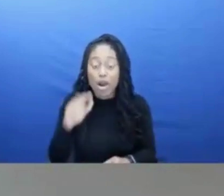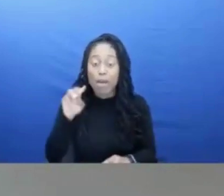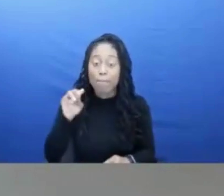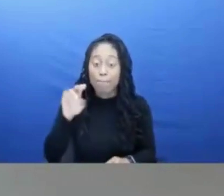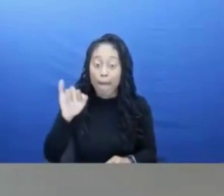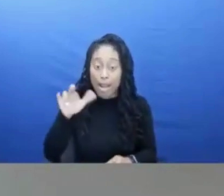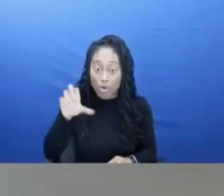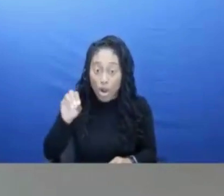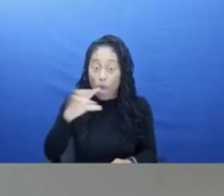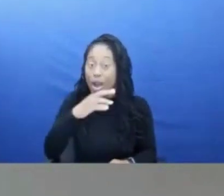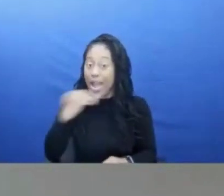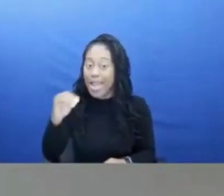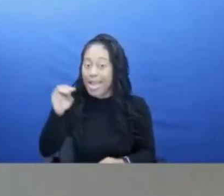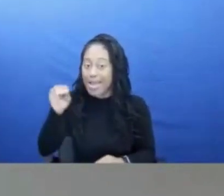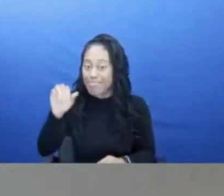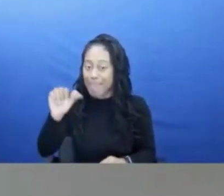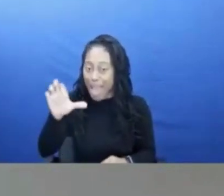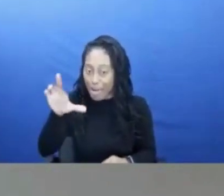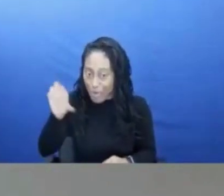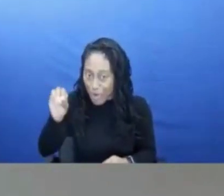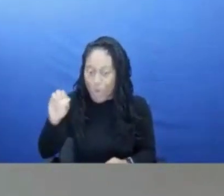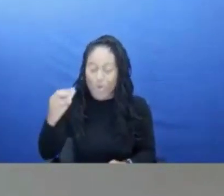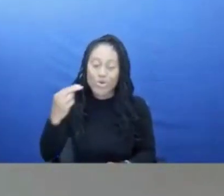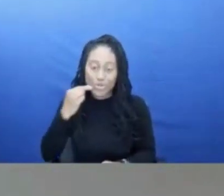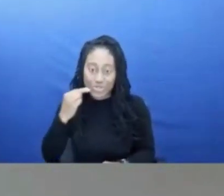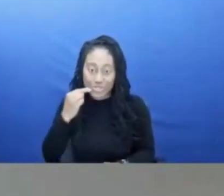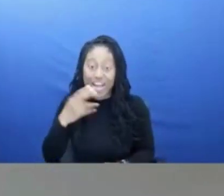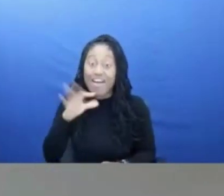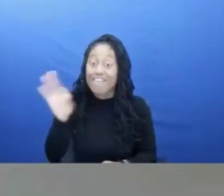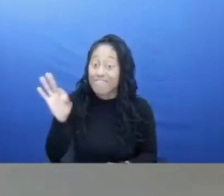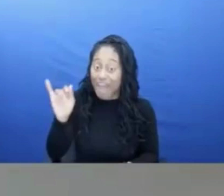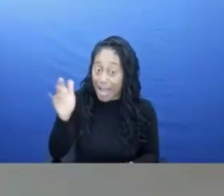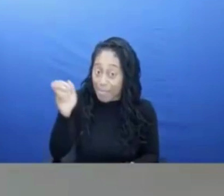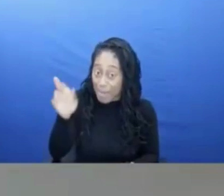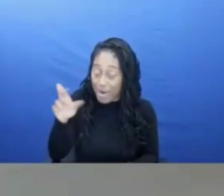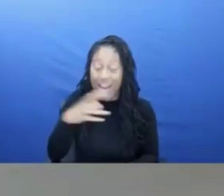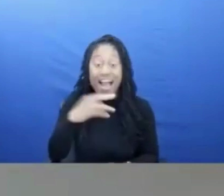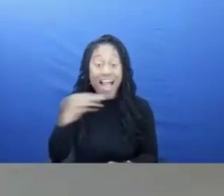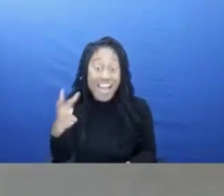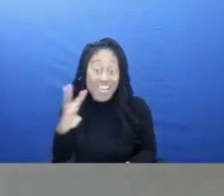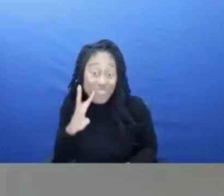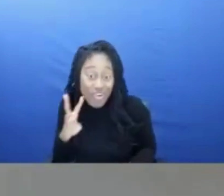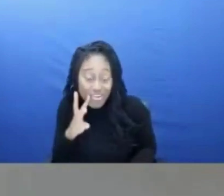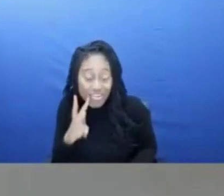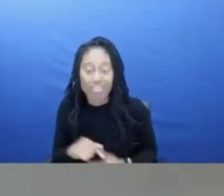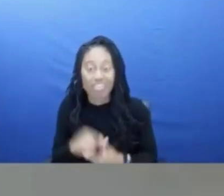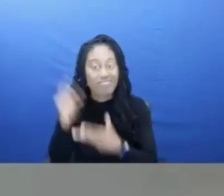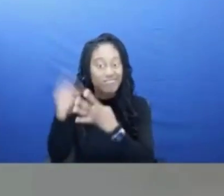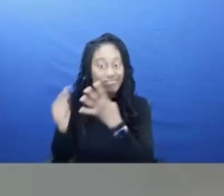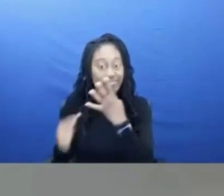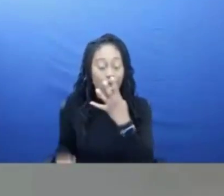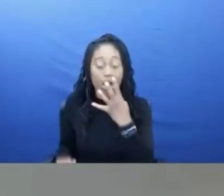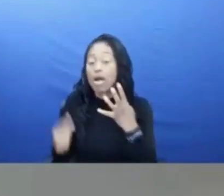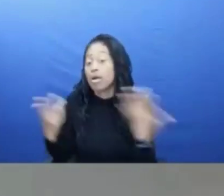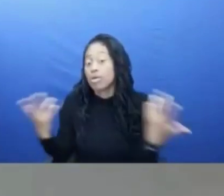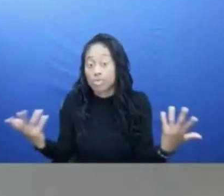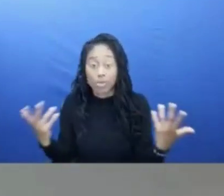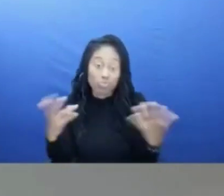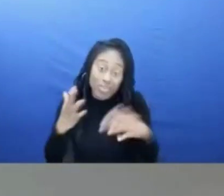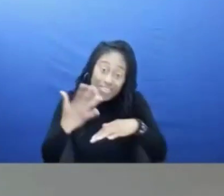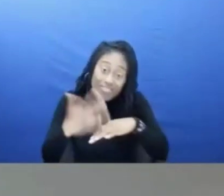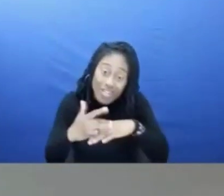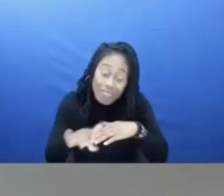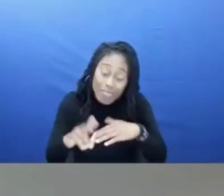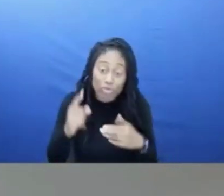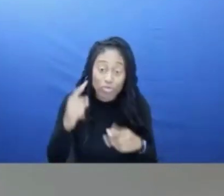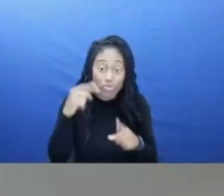micronutrients, macronutrients, and fiber and water. So really finding whatever is best for you, what you have available to you, and